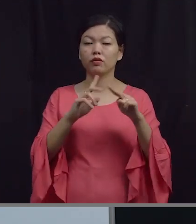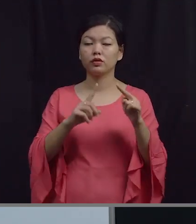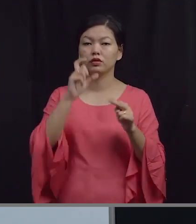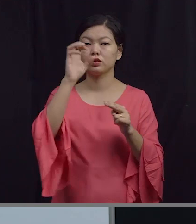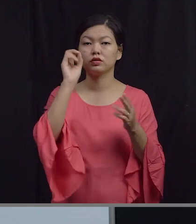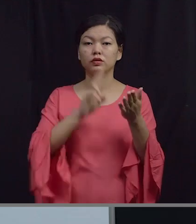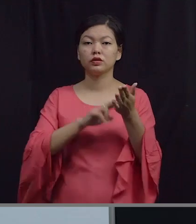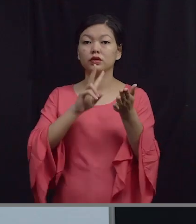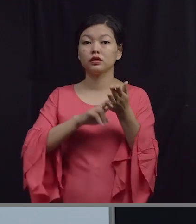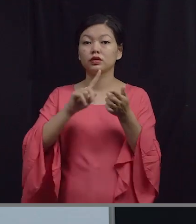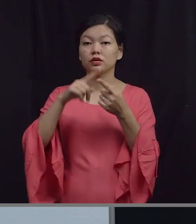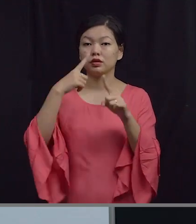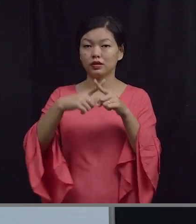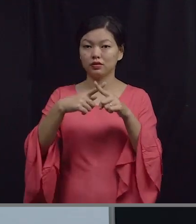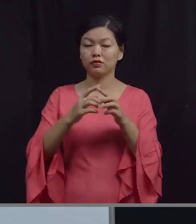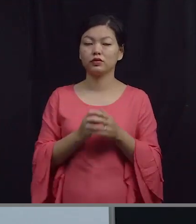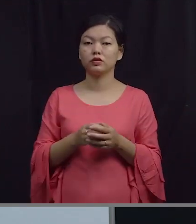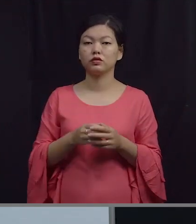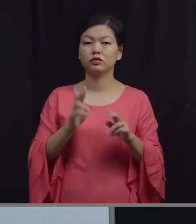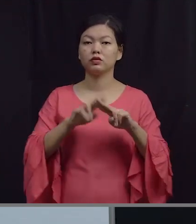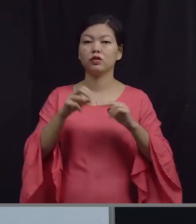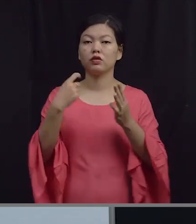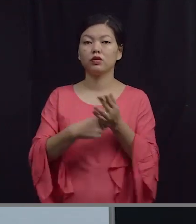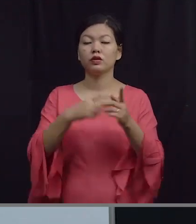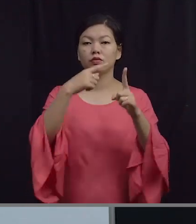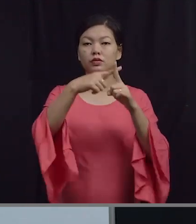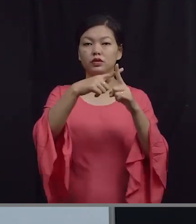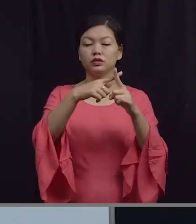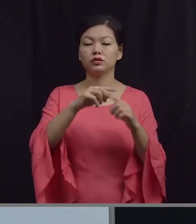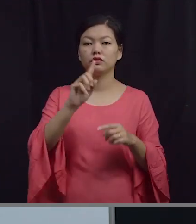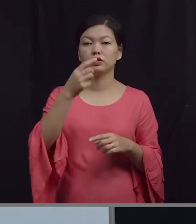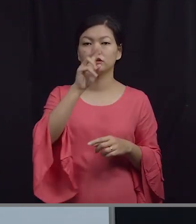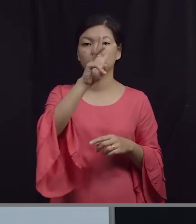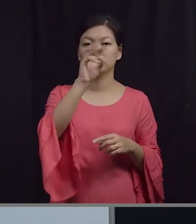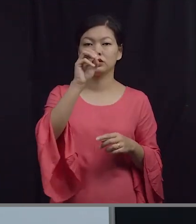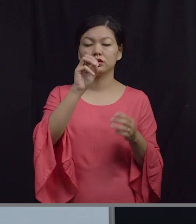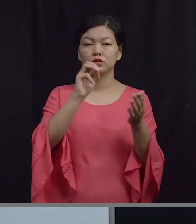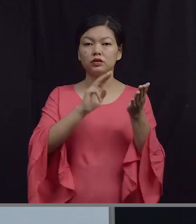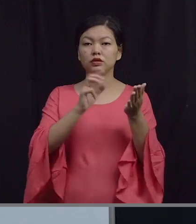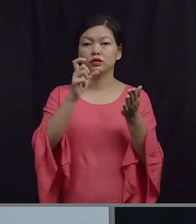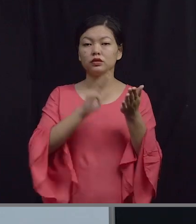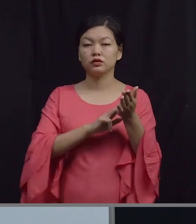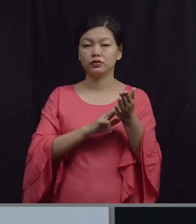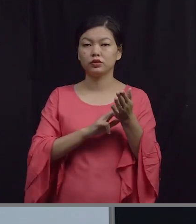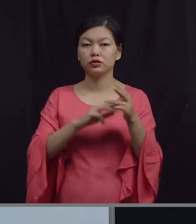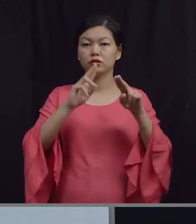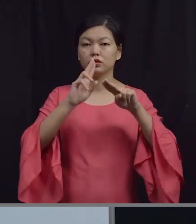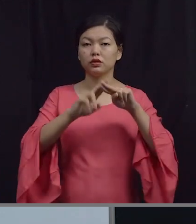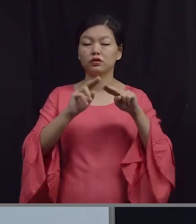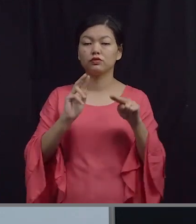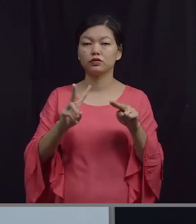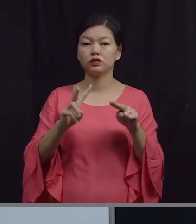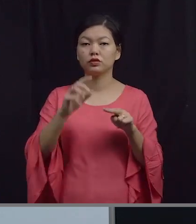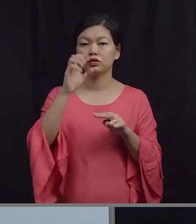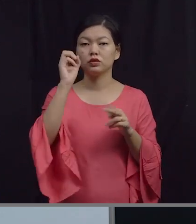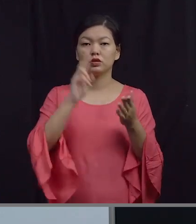So this is going to be plus. So plus 30 centimeter, and next is concave. So I'll take this f2. And since this is a